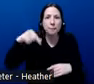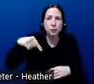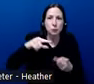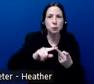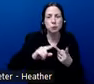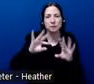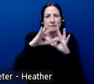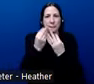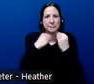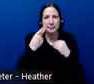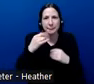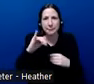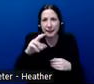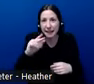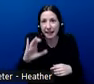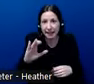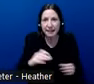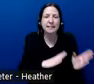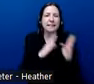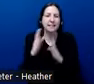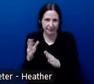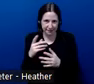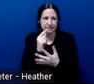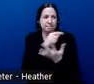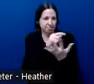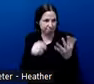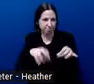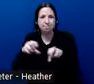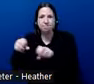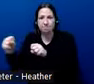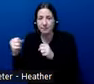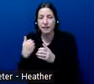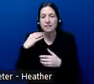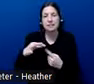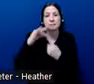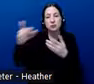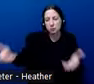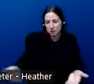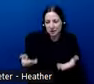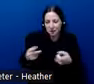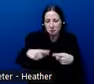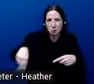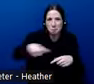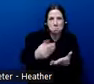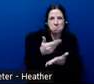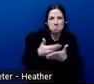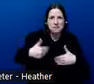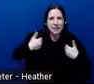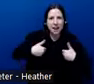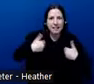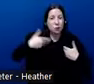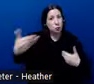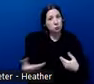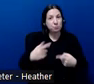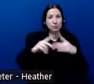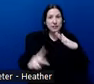Elementary Schools, as well as Caribou Hill Secondary. There were special welcomes for the youngest students, such as a welcome to kindergarten event